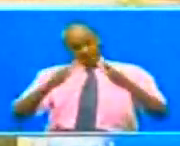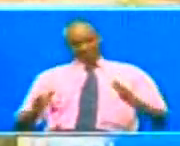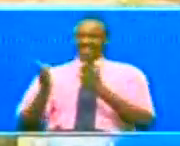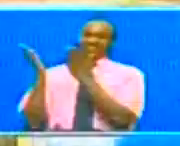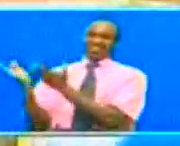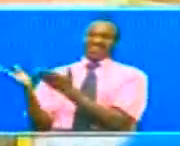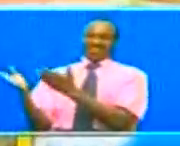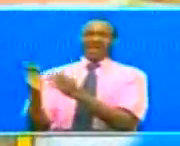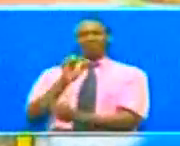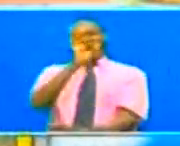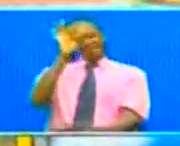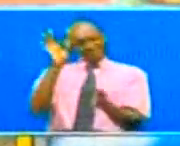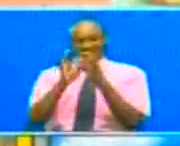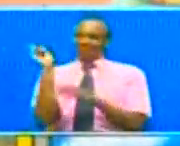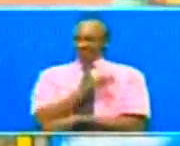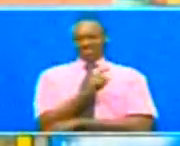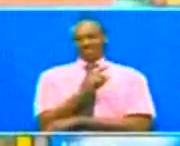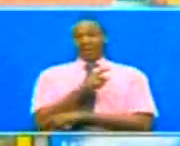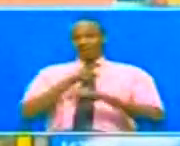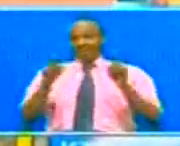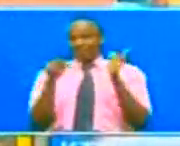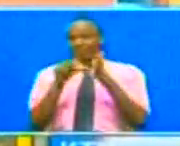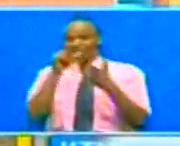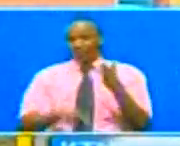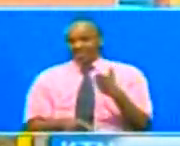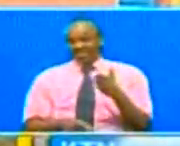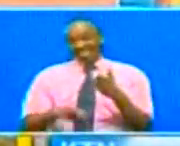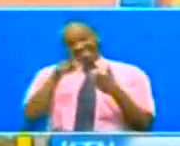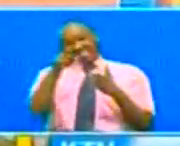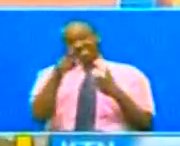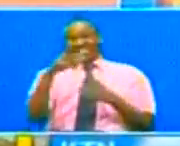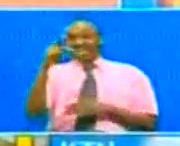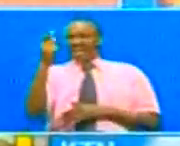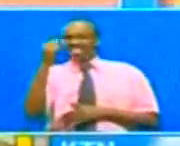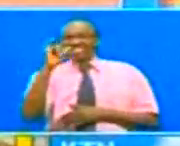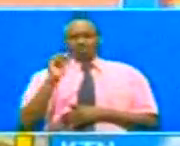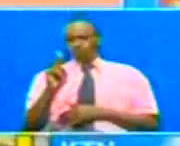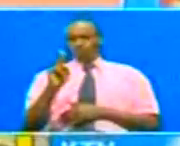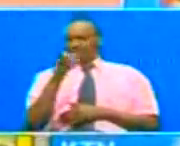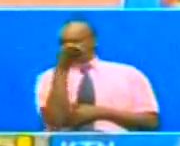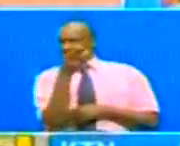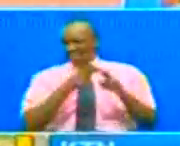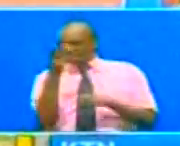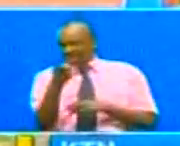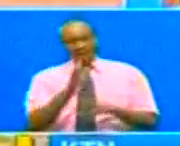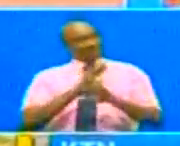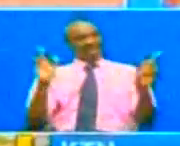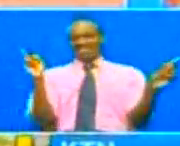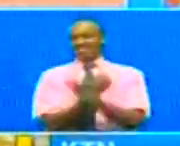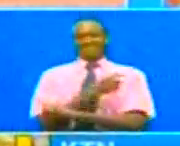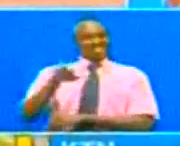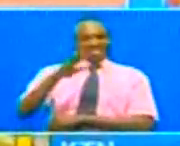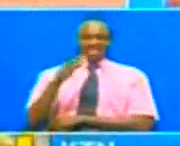question, perfectly completed. But the problem is, this is not Katito, as indicated in the return filed by the